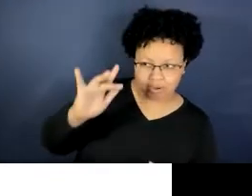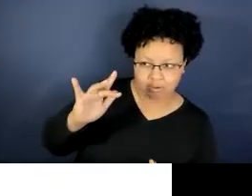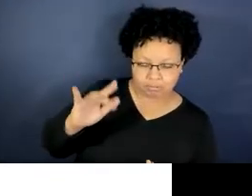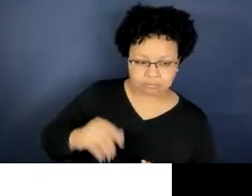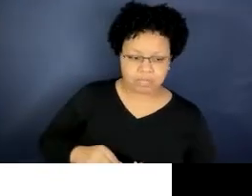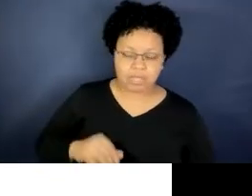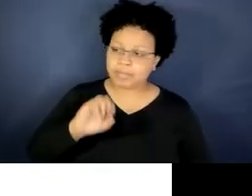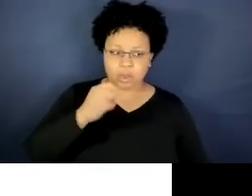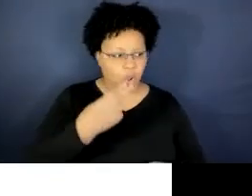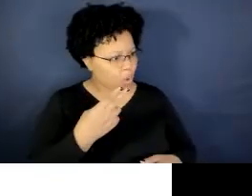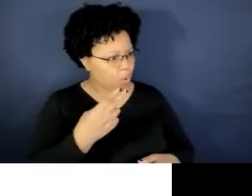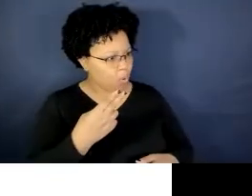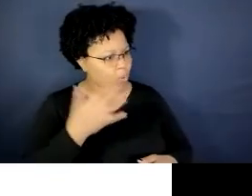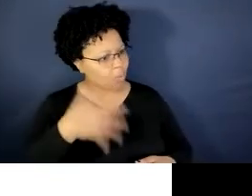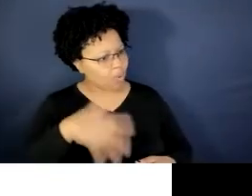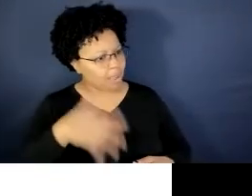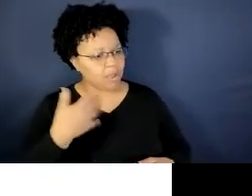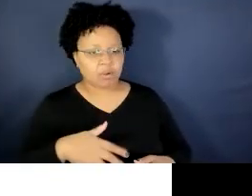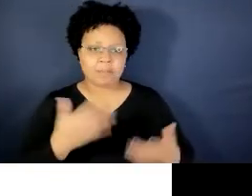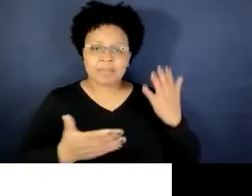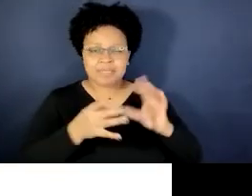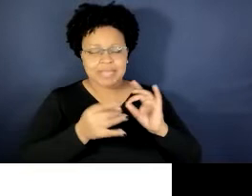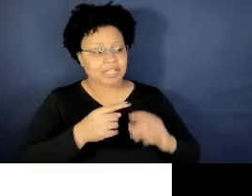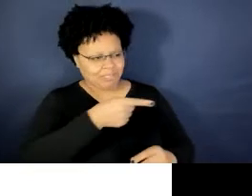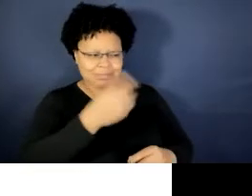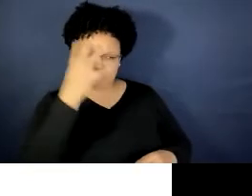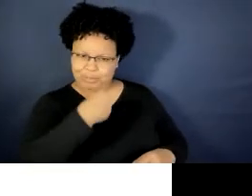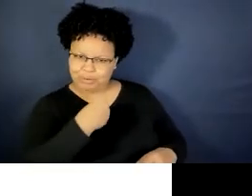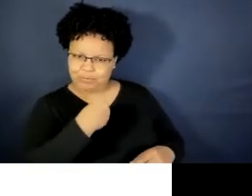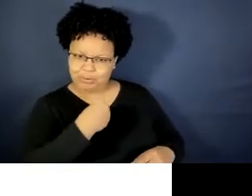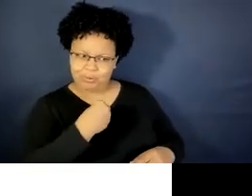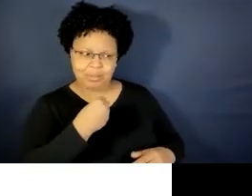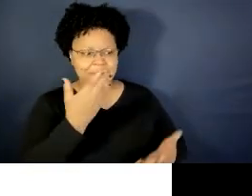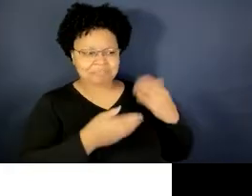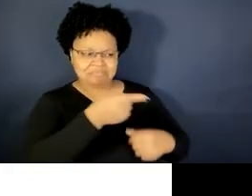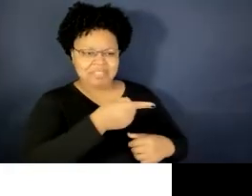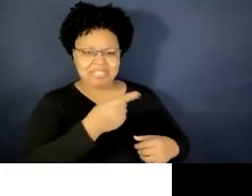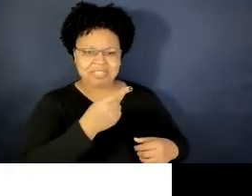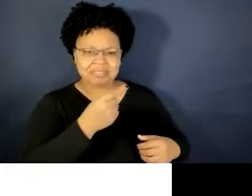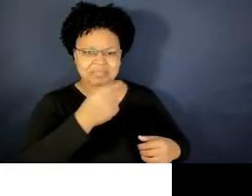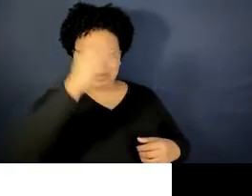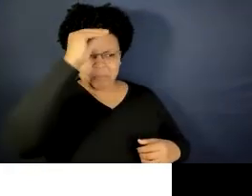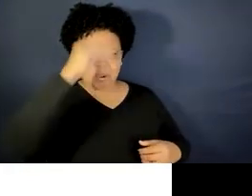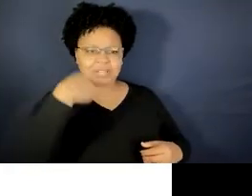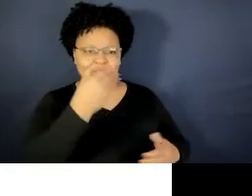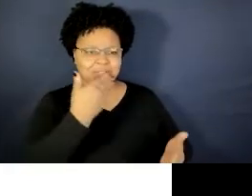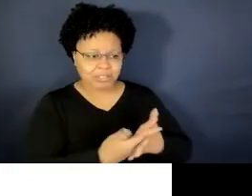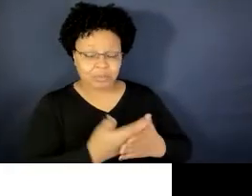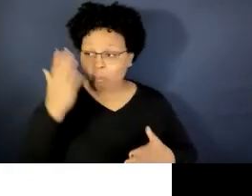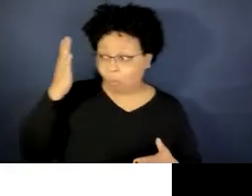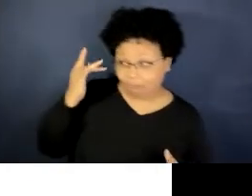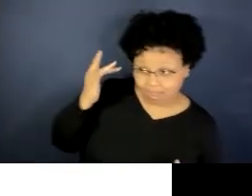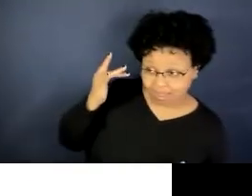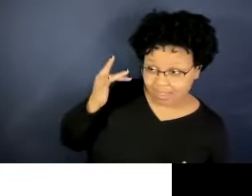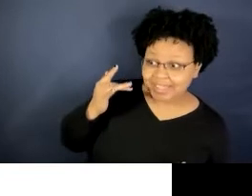Oh, and they say, oh, she's such a beautiful girl. Yes, she is beautiful. Yes, he is a handsome young man. They brush their teeth every day. They comb their hair. They take a